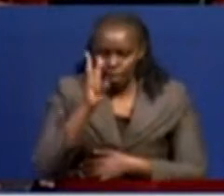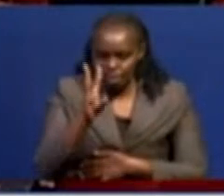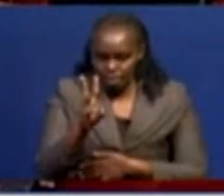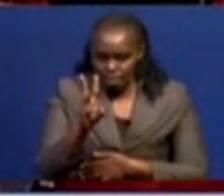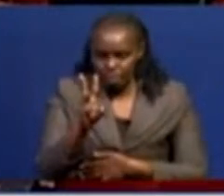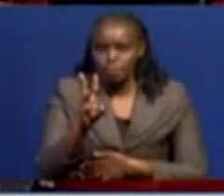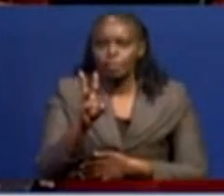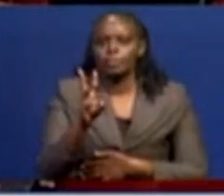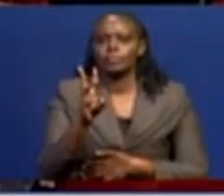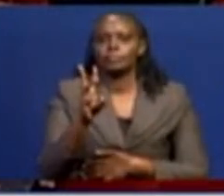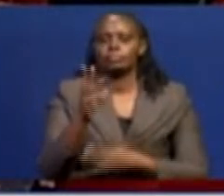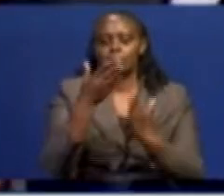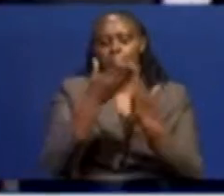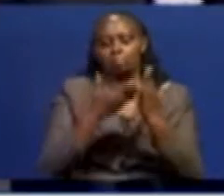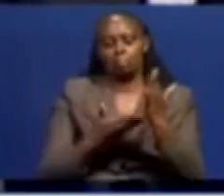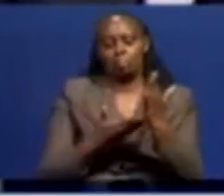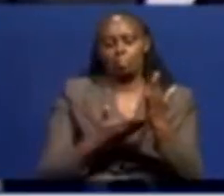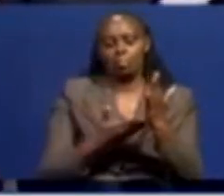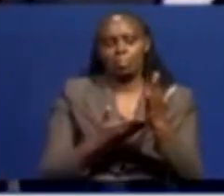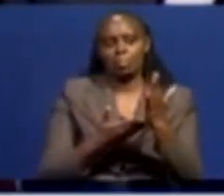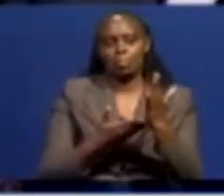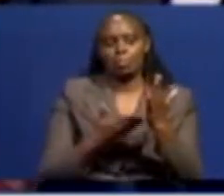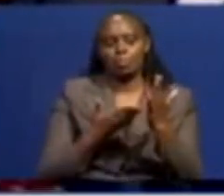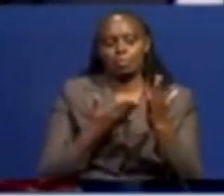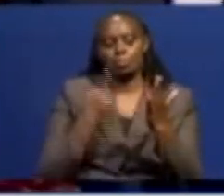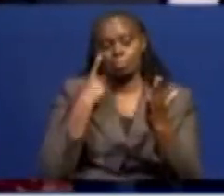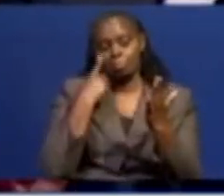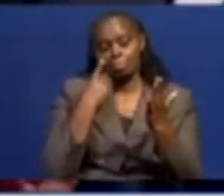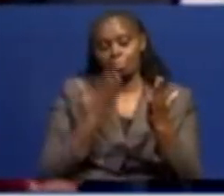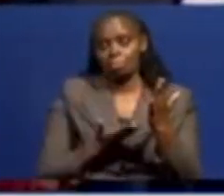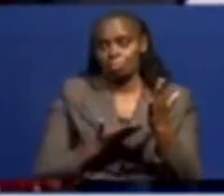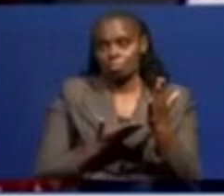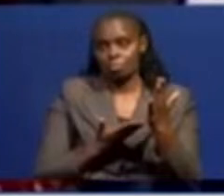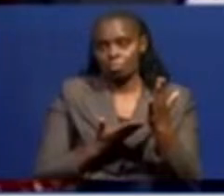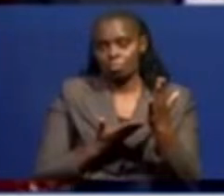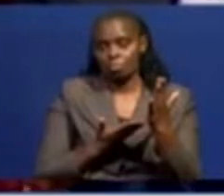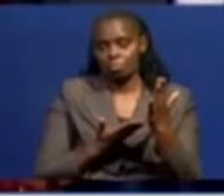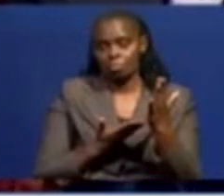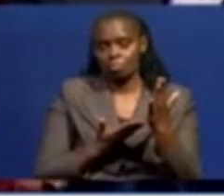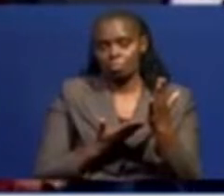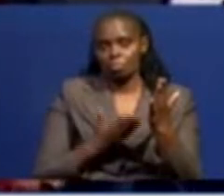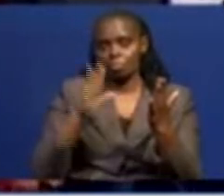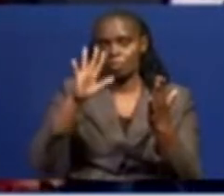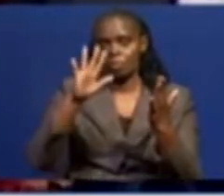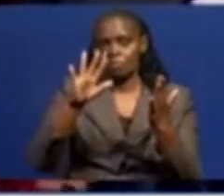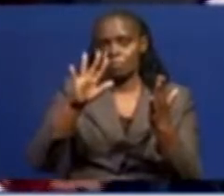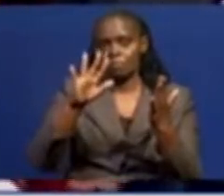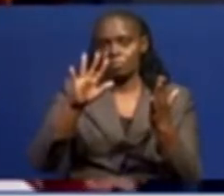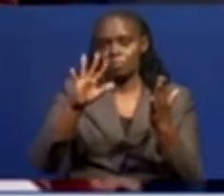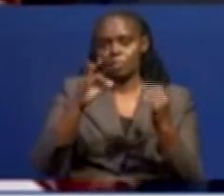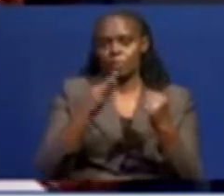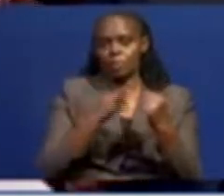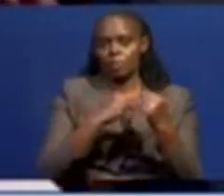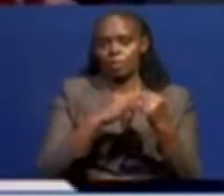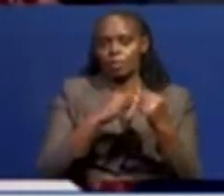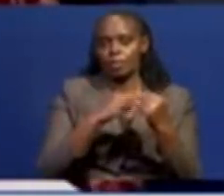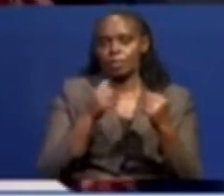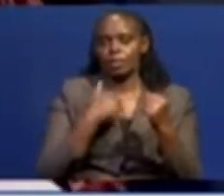Madam Witness, what is reflected in that particular page? Page